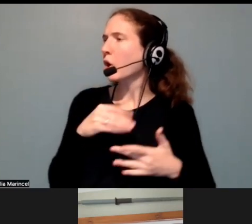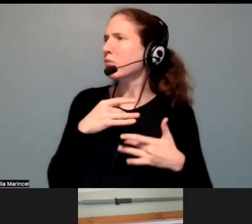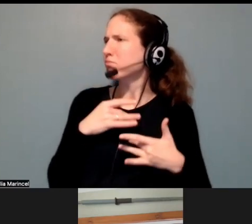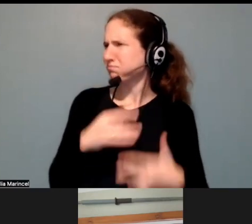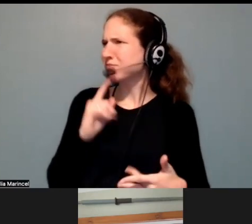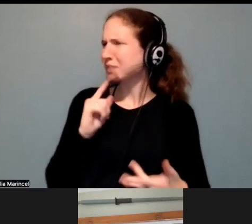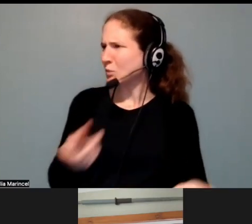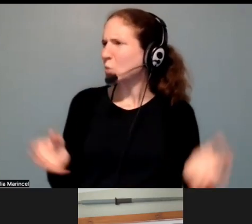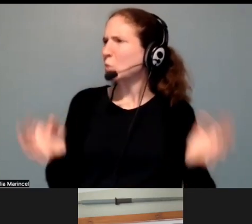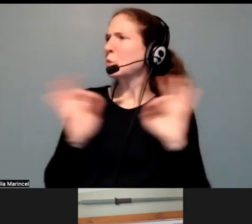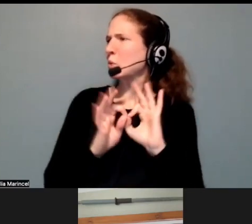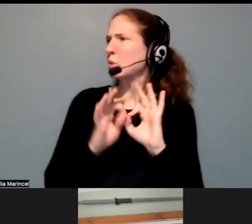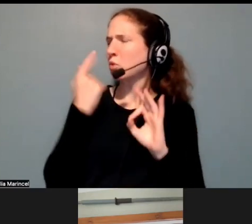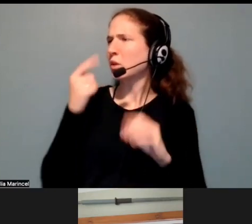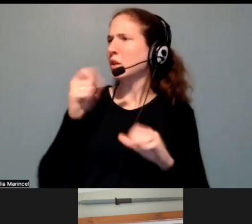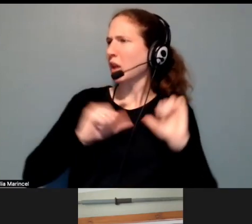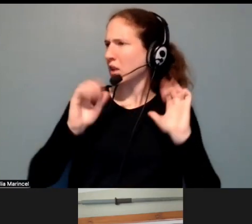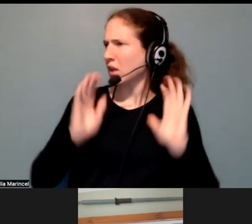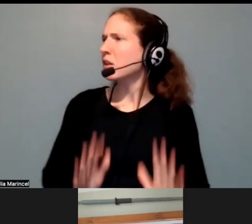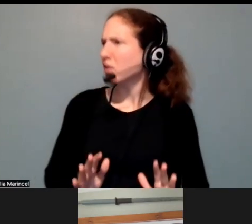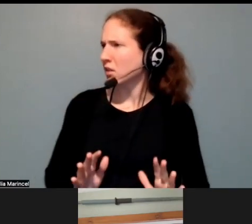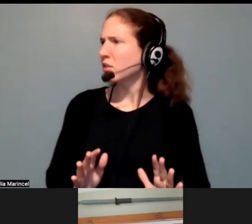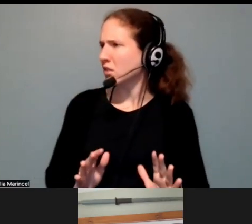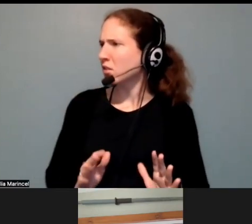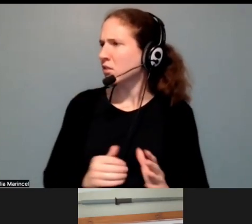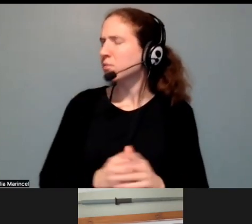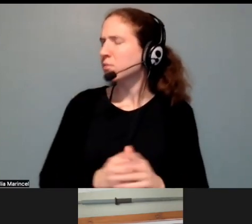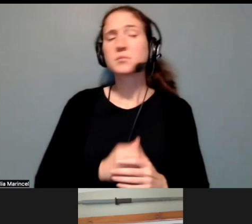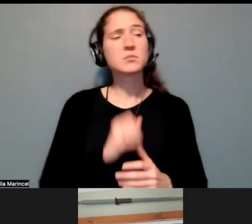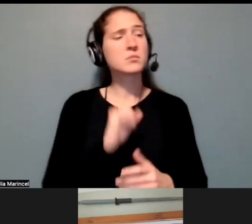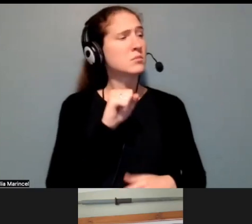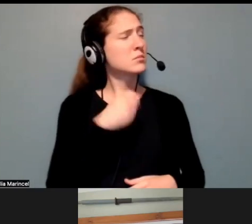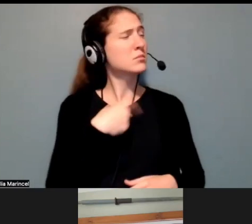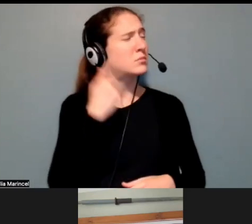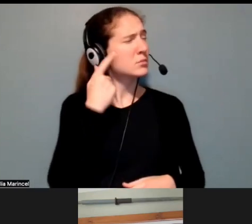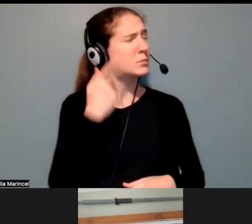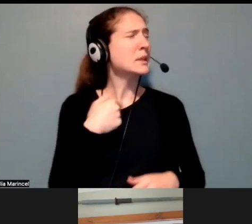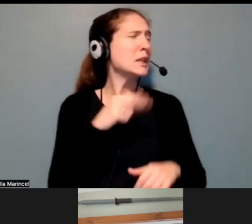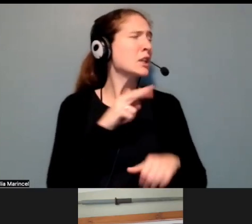important scientific work. Yeah, I'd say naturalist.